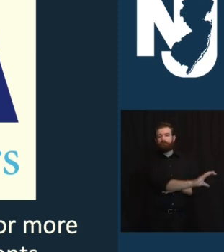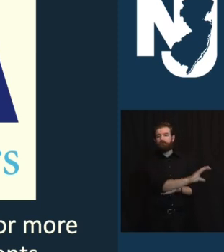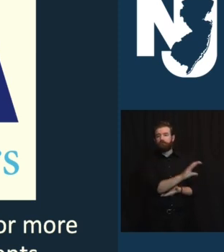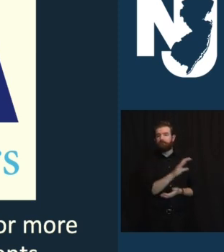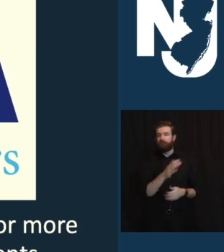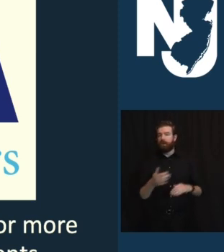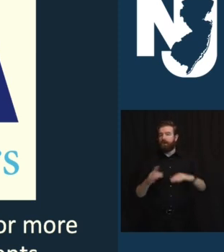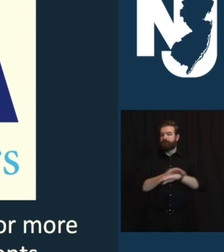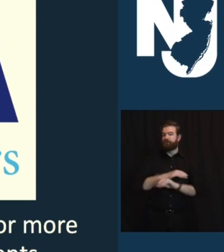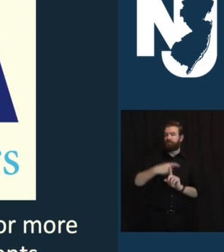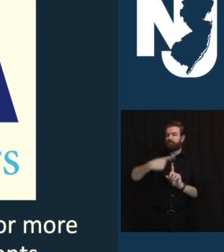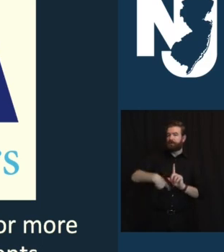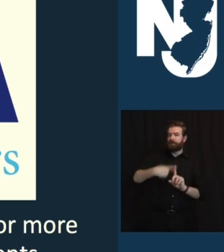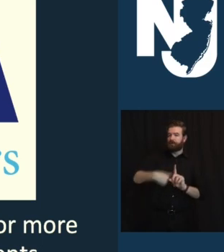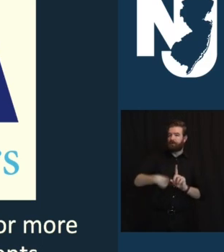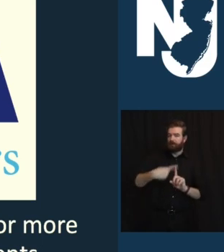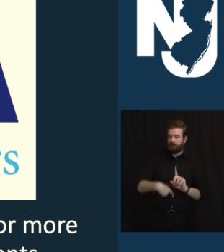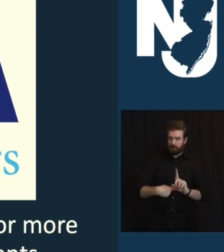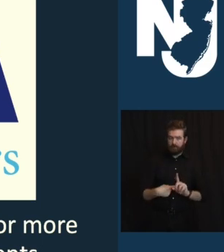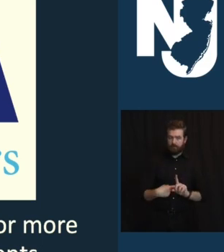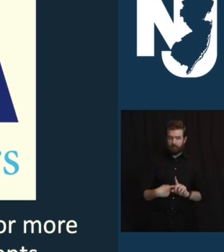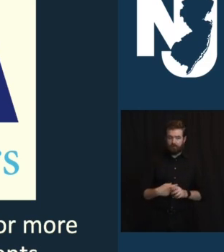nj.gov/DCA, or call